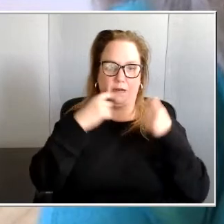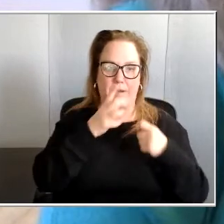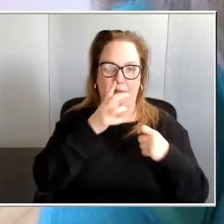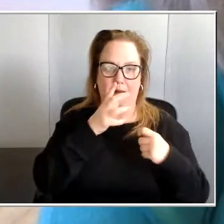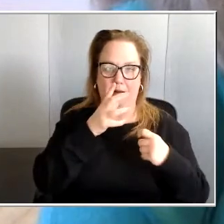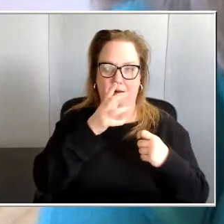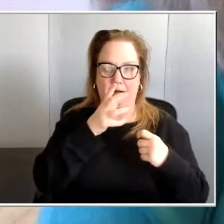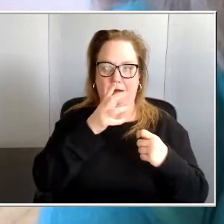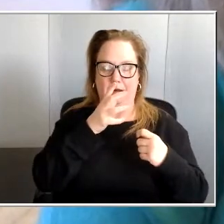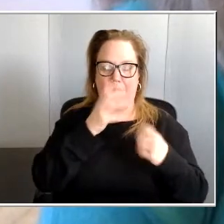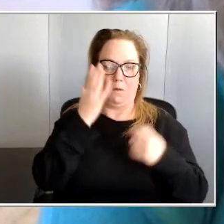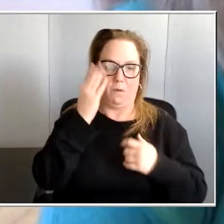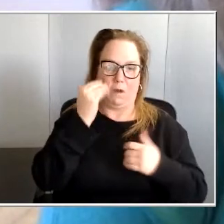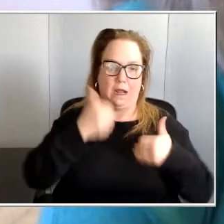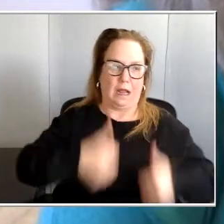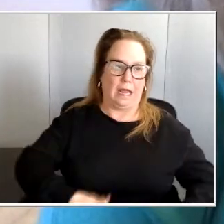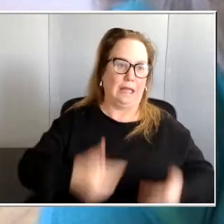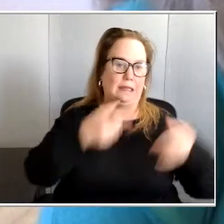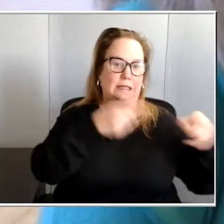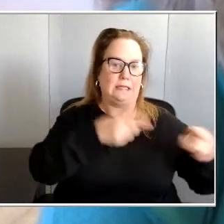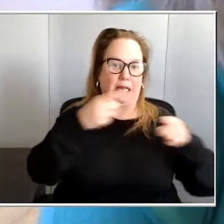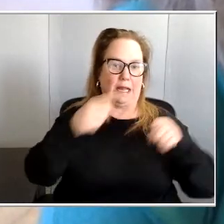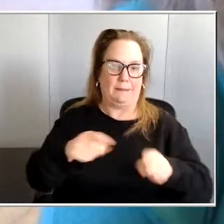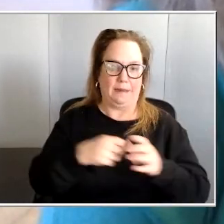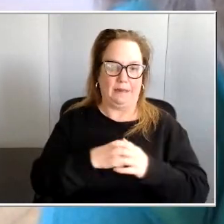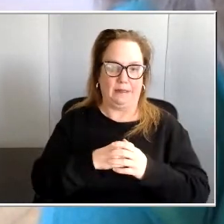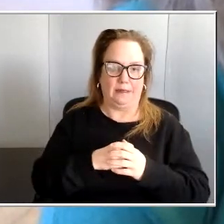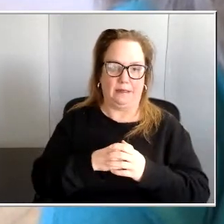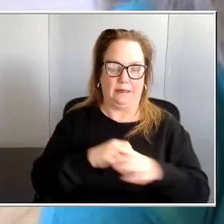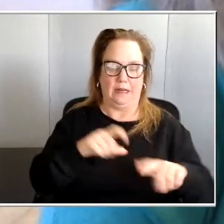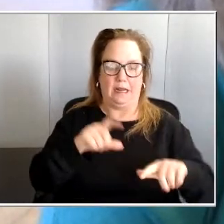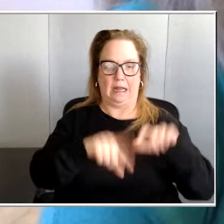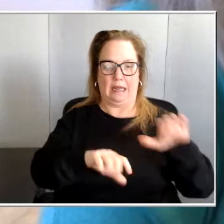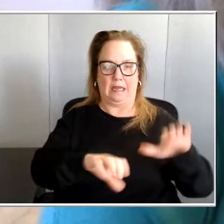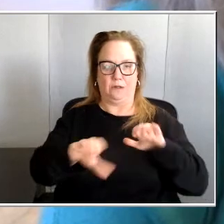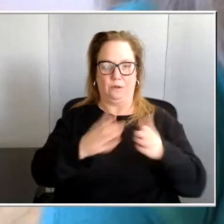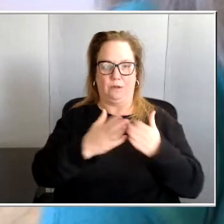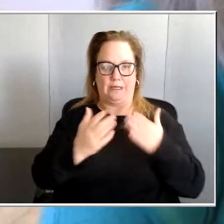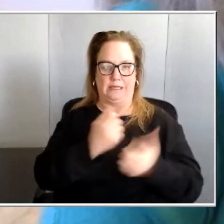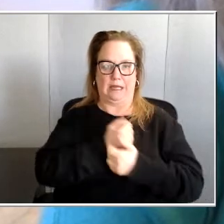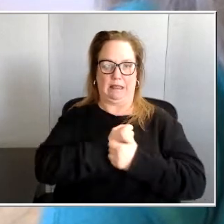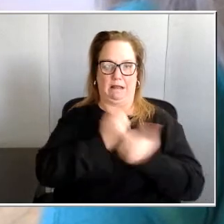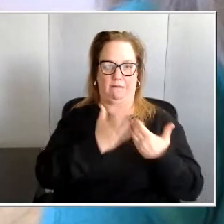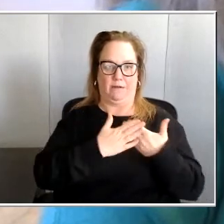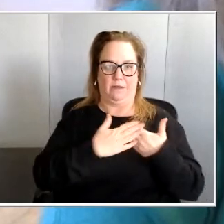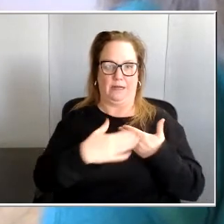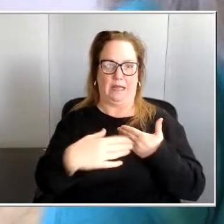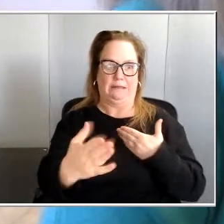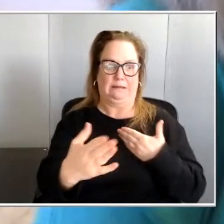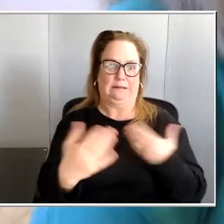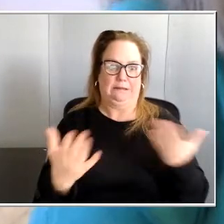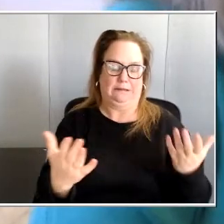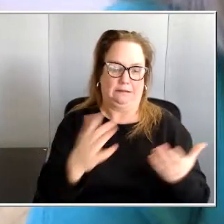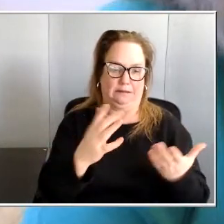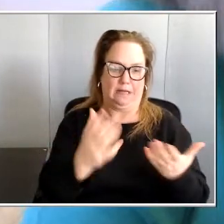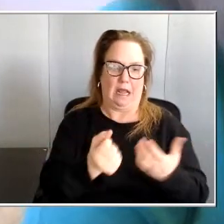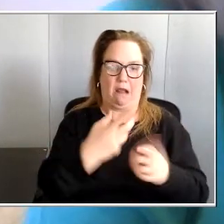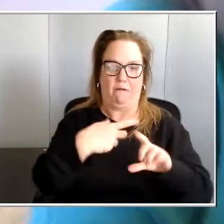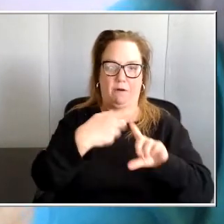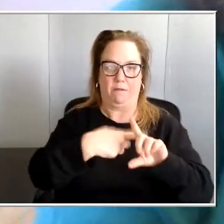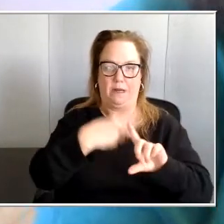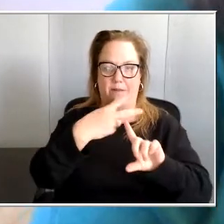being why me? Why this happened? I can't play the things that I love for the next however many months.